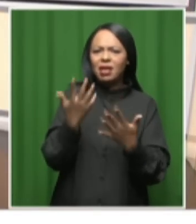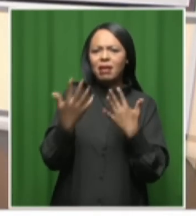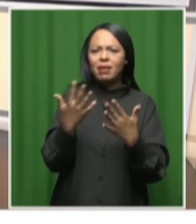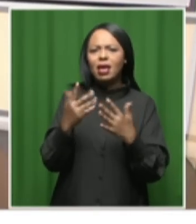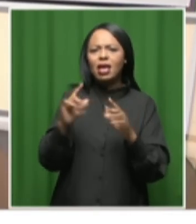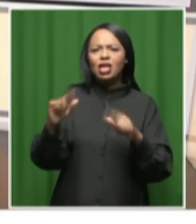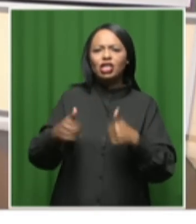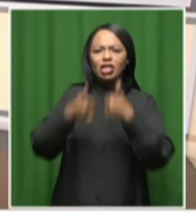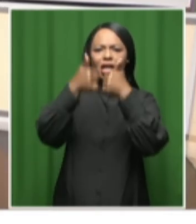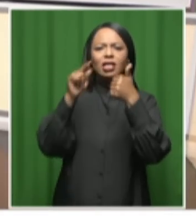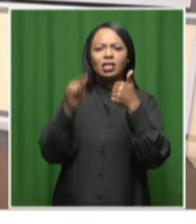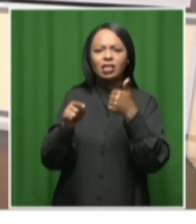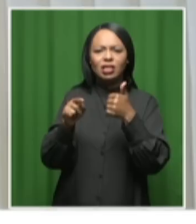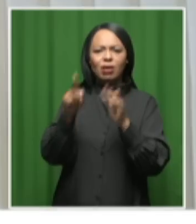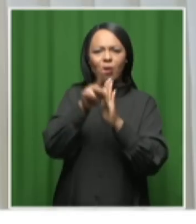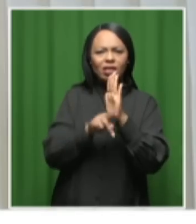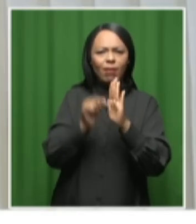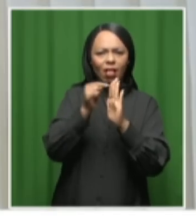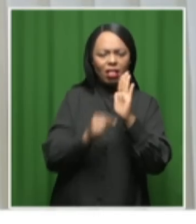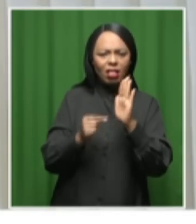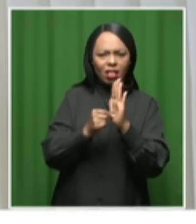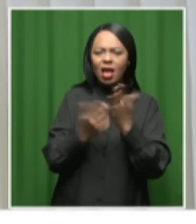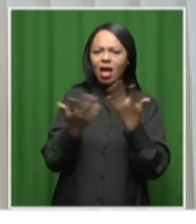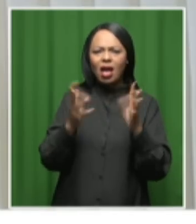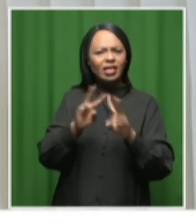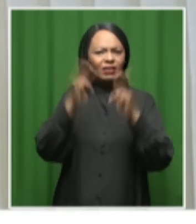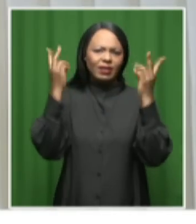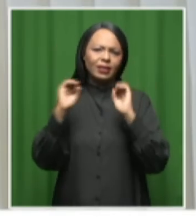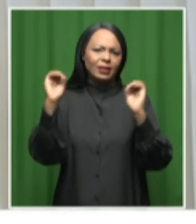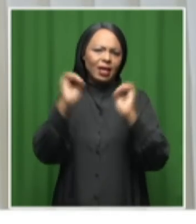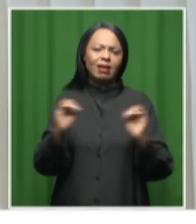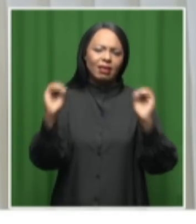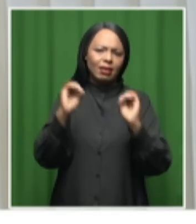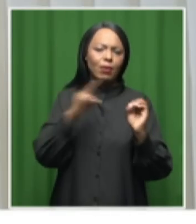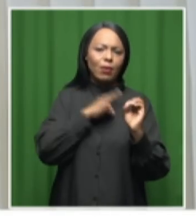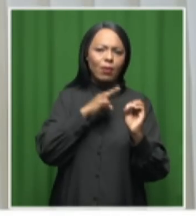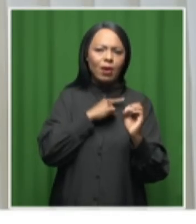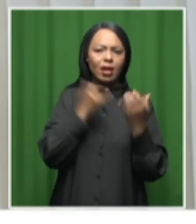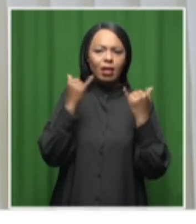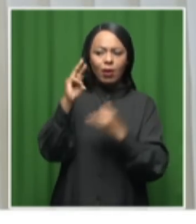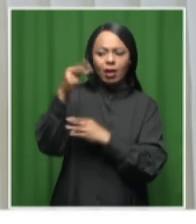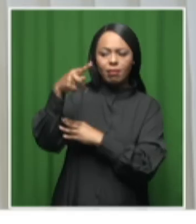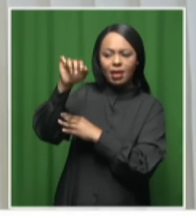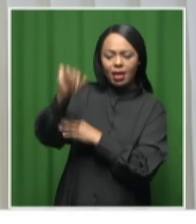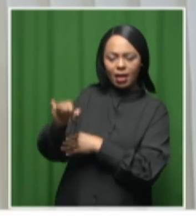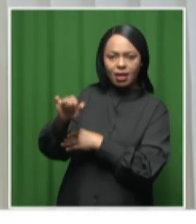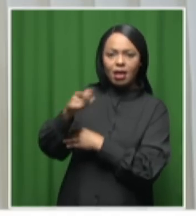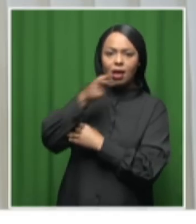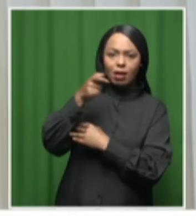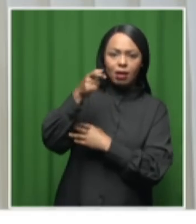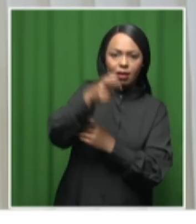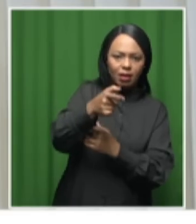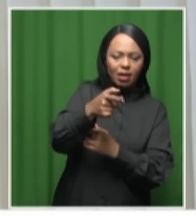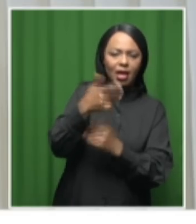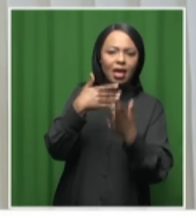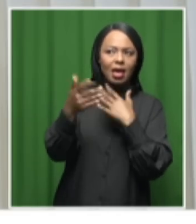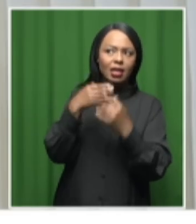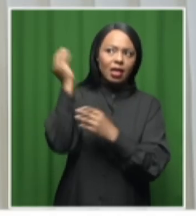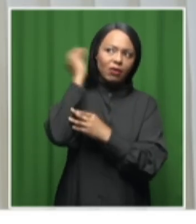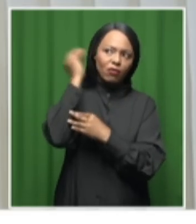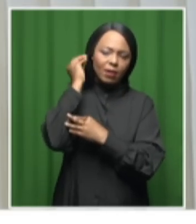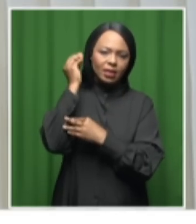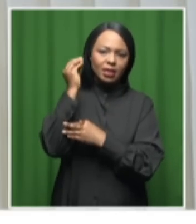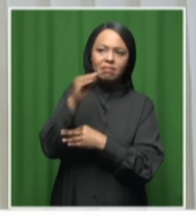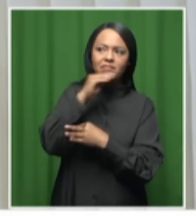here? It does not make any difference. Let's remember, or let's look at what the NPA Act says. It says that any information, it does not say